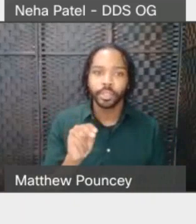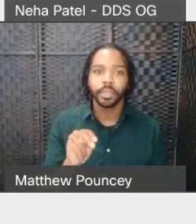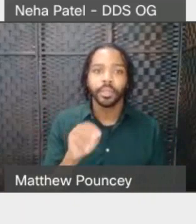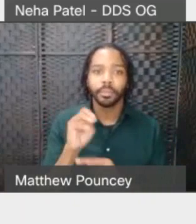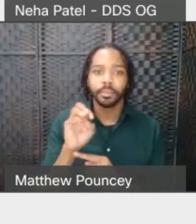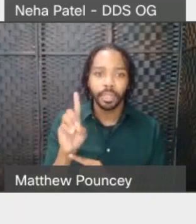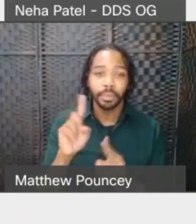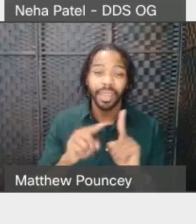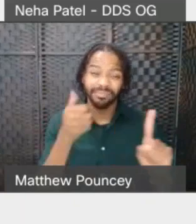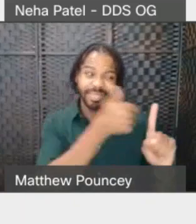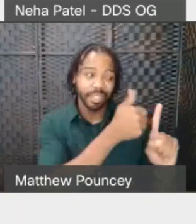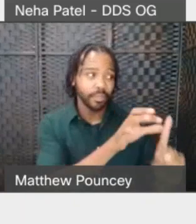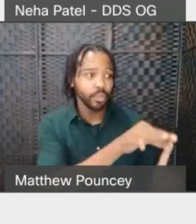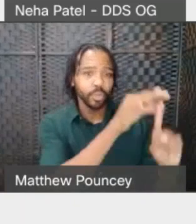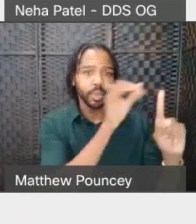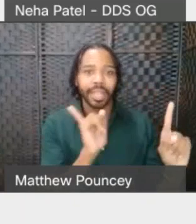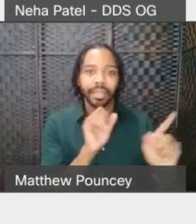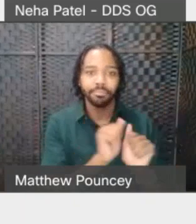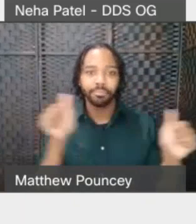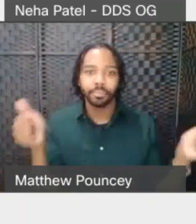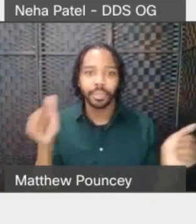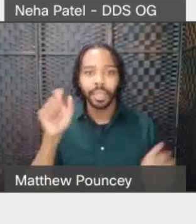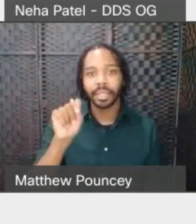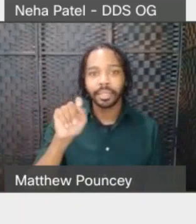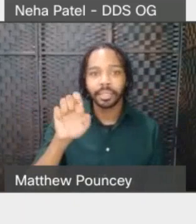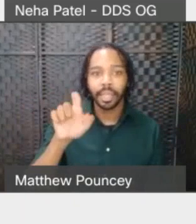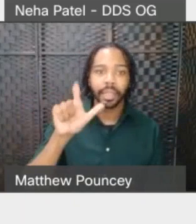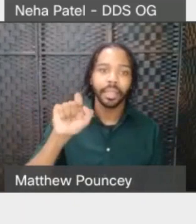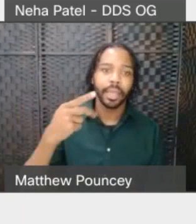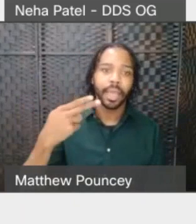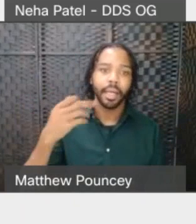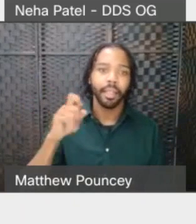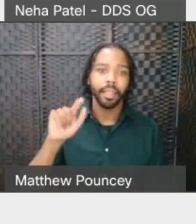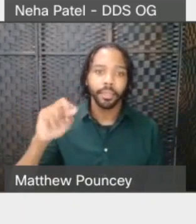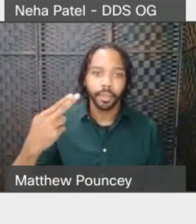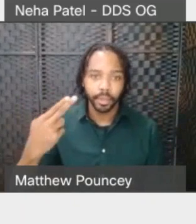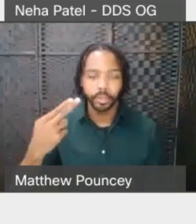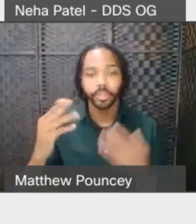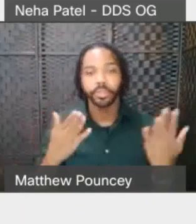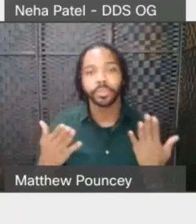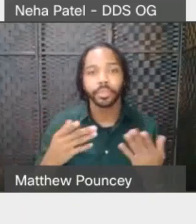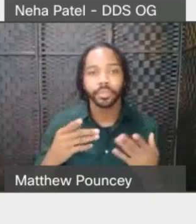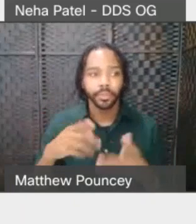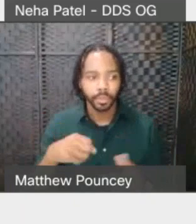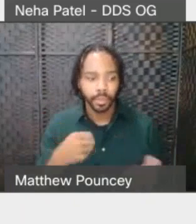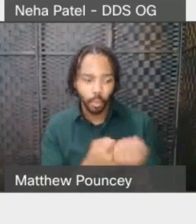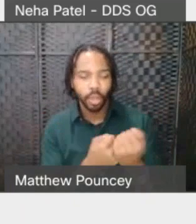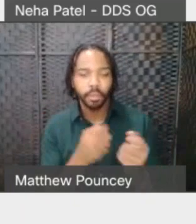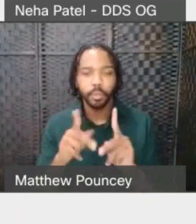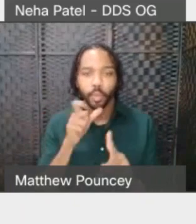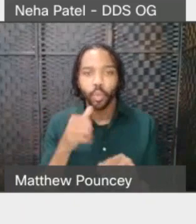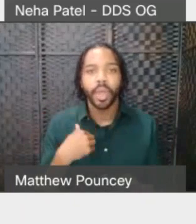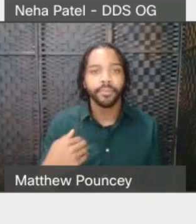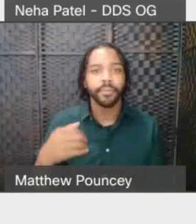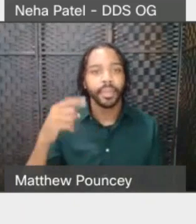in its own right. It's a telehealth service that focuses on supporting people with intellectual and developmental